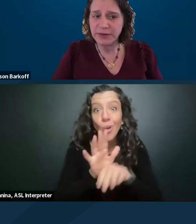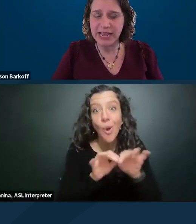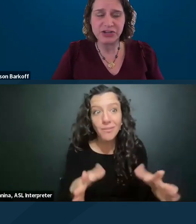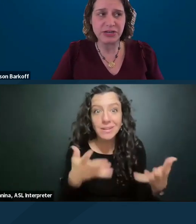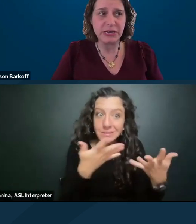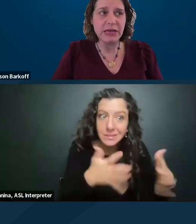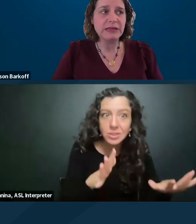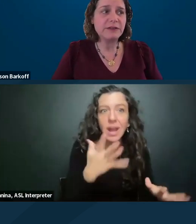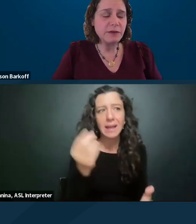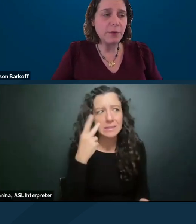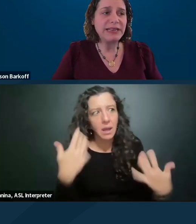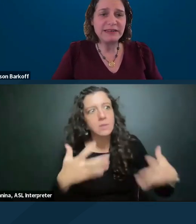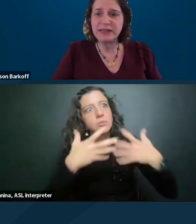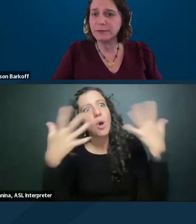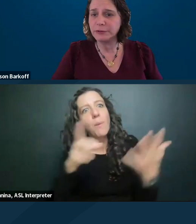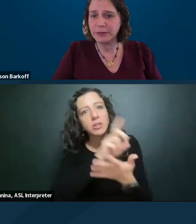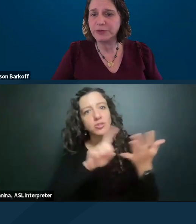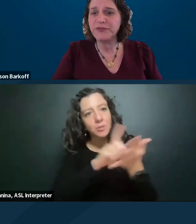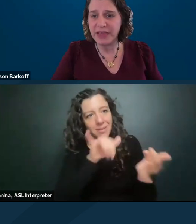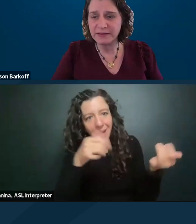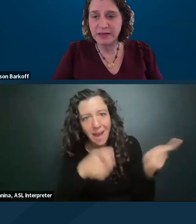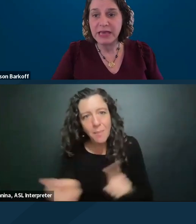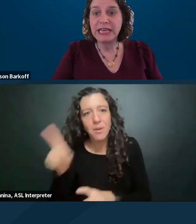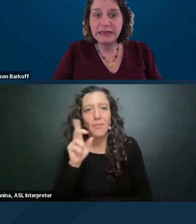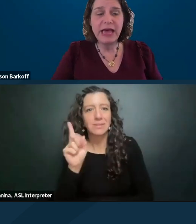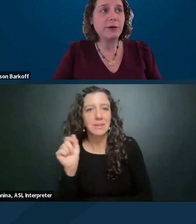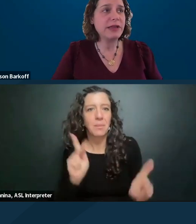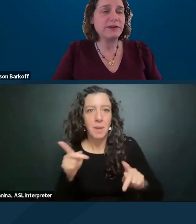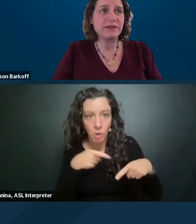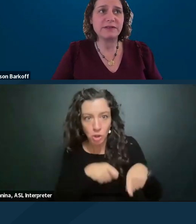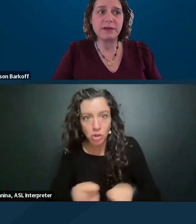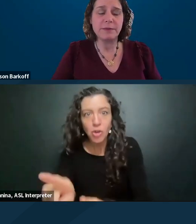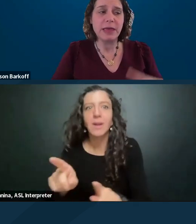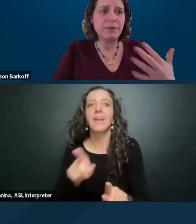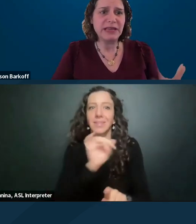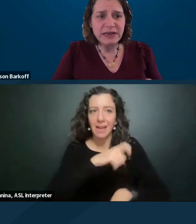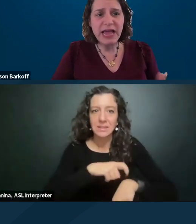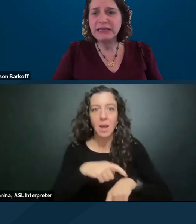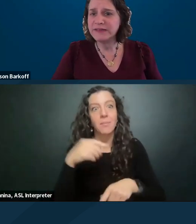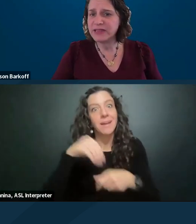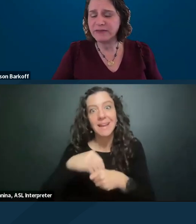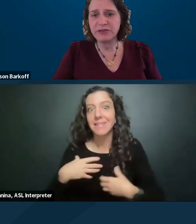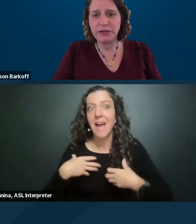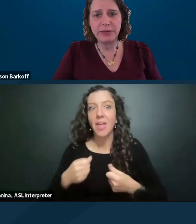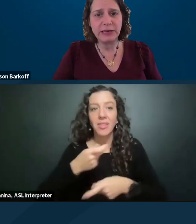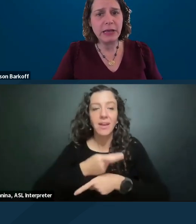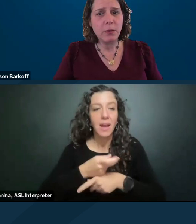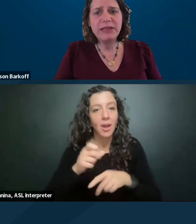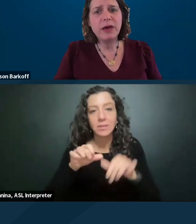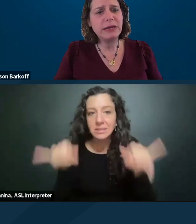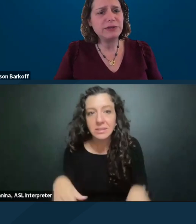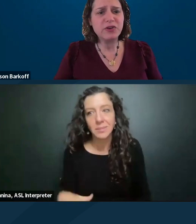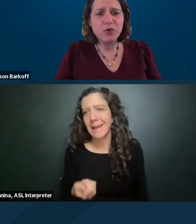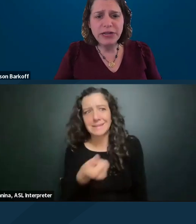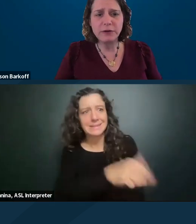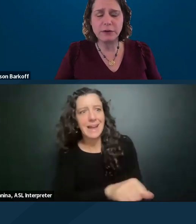insidious discrimination that so many disabled people faced in the healthcare system, being denied life-saving treatment,